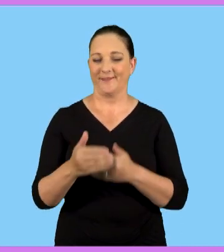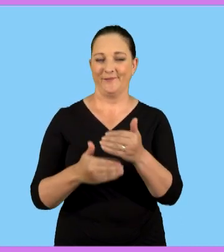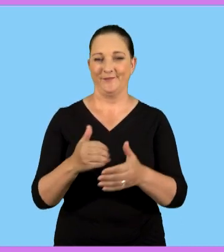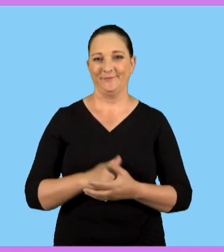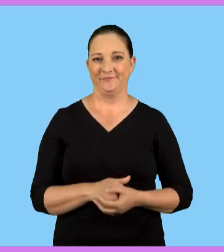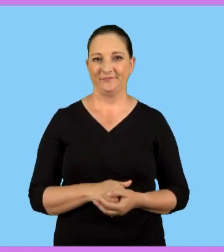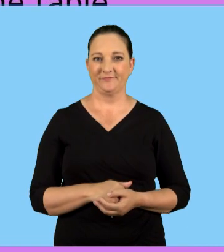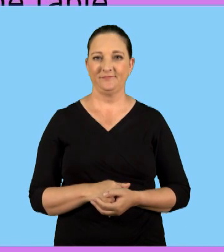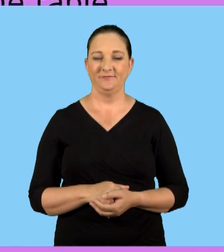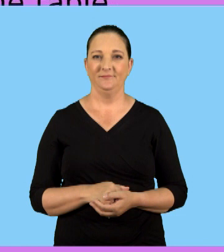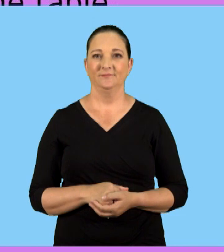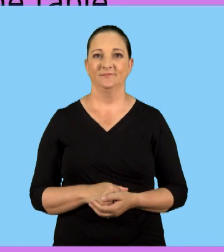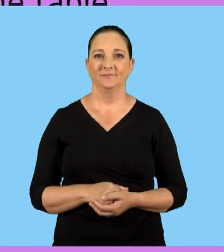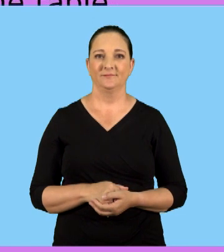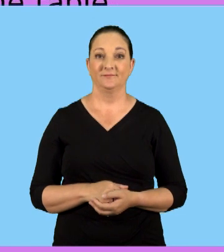go to the next one.